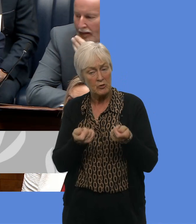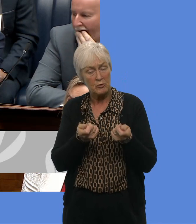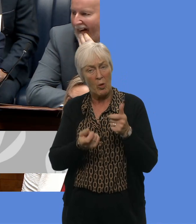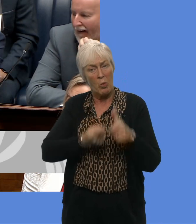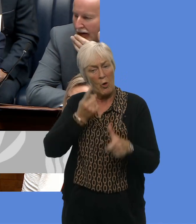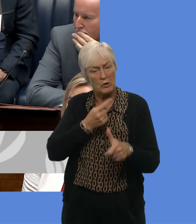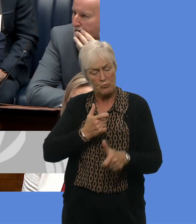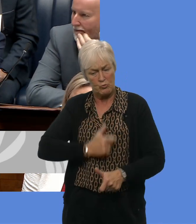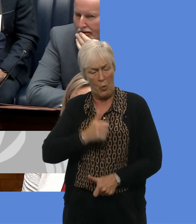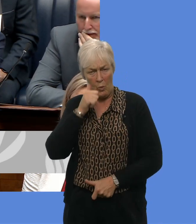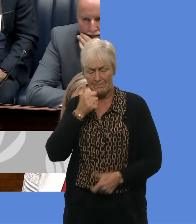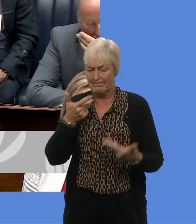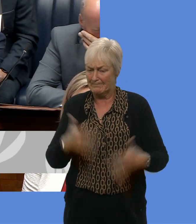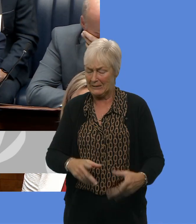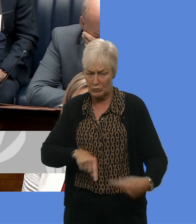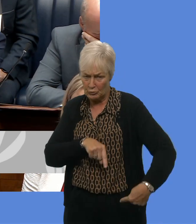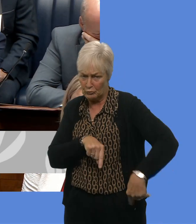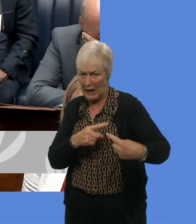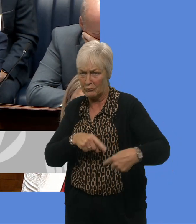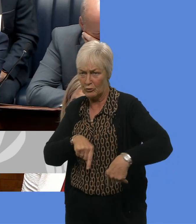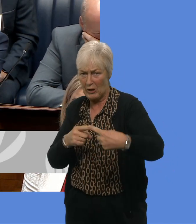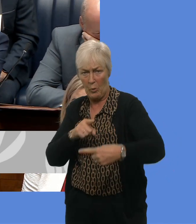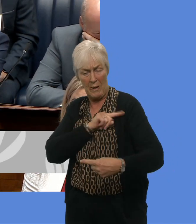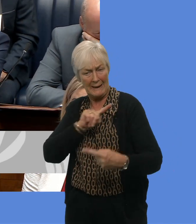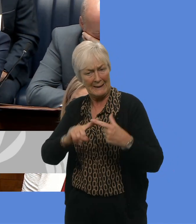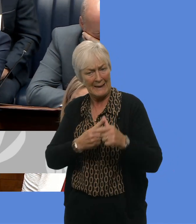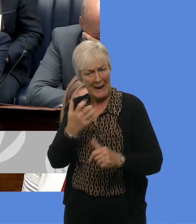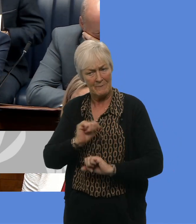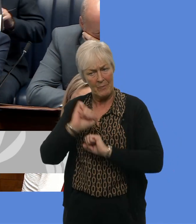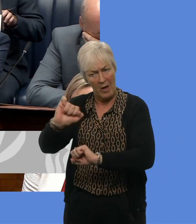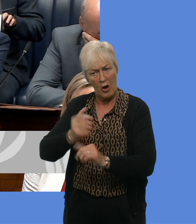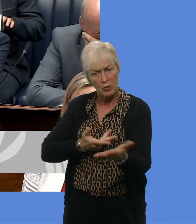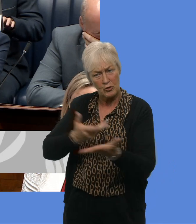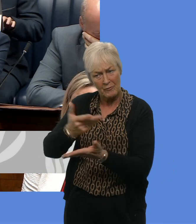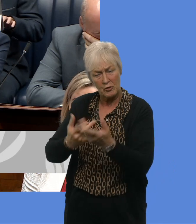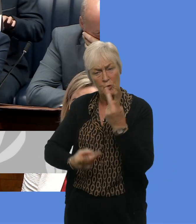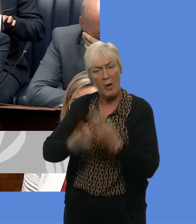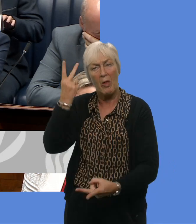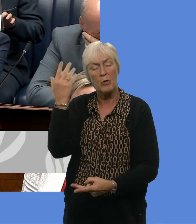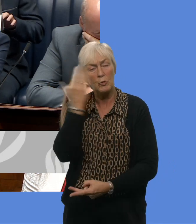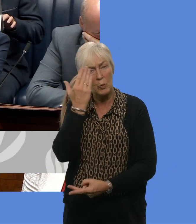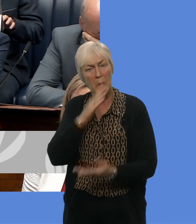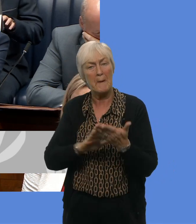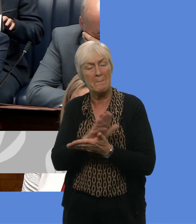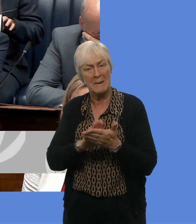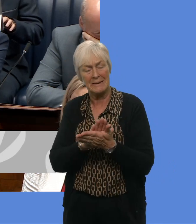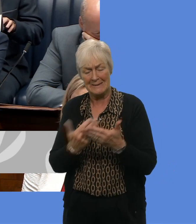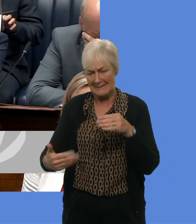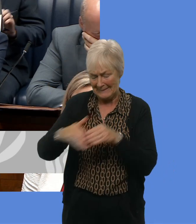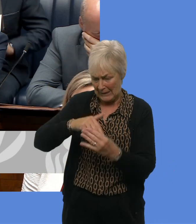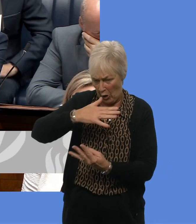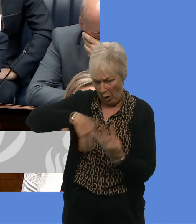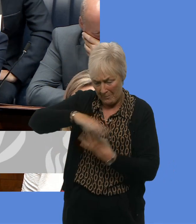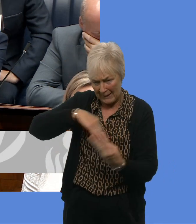always been a challenge, because the EA also provides a wide range of services to all other schools. This results in complicated systems for